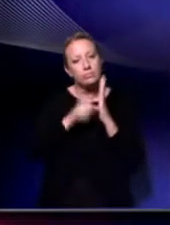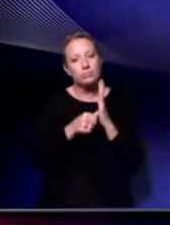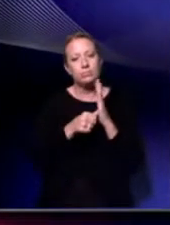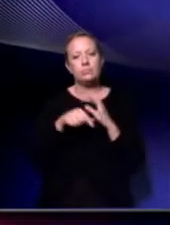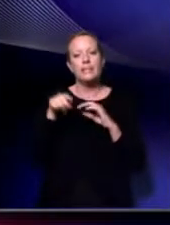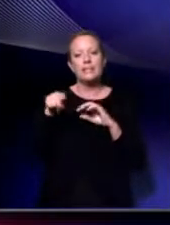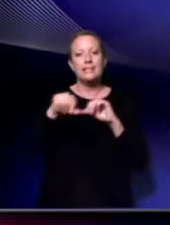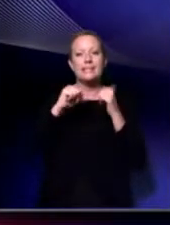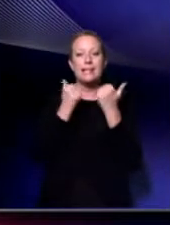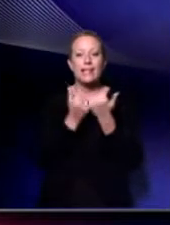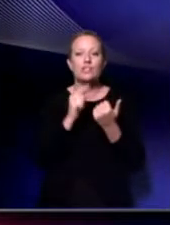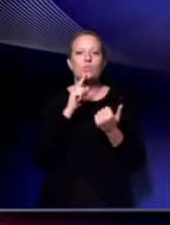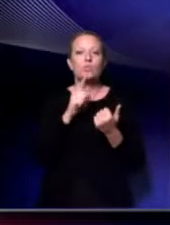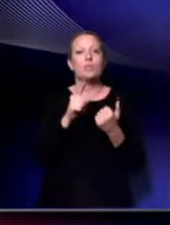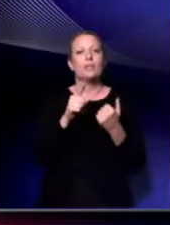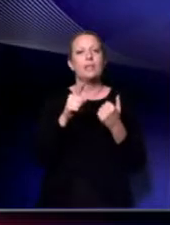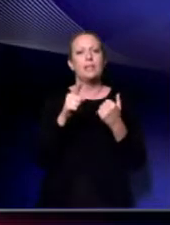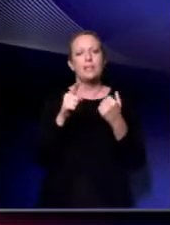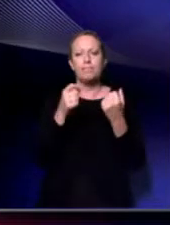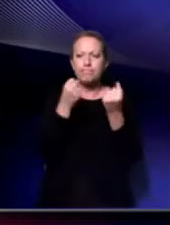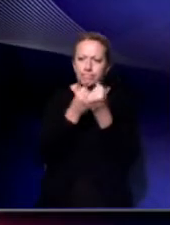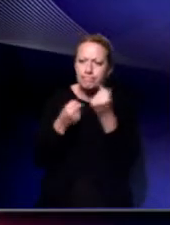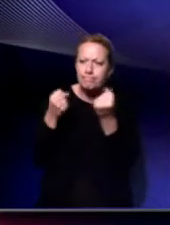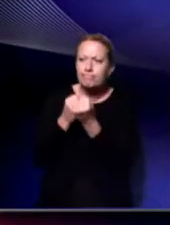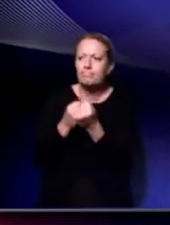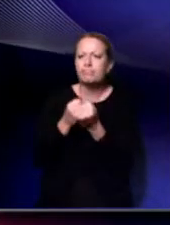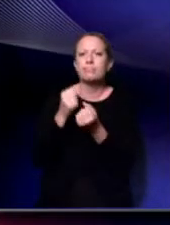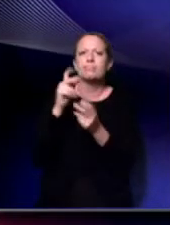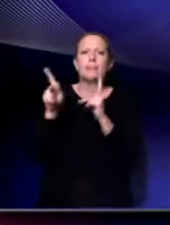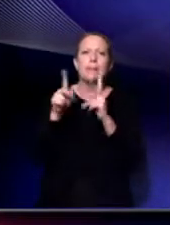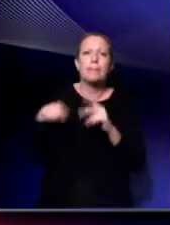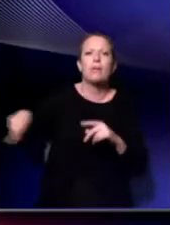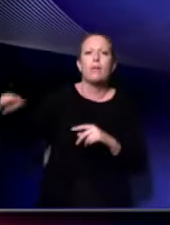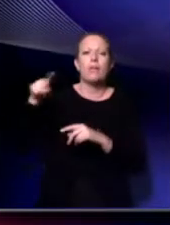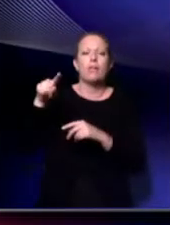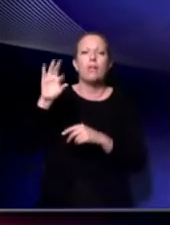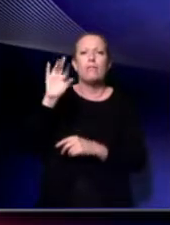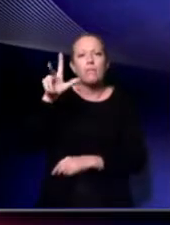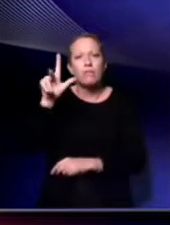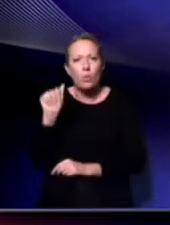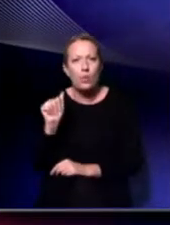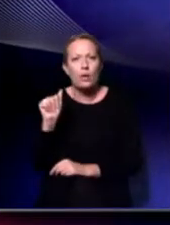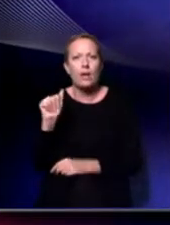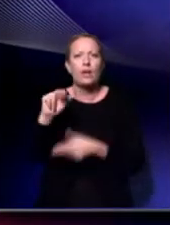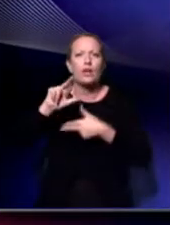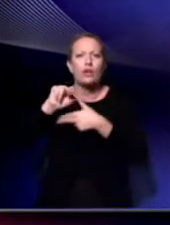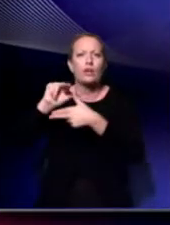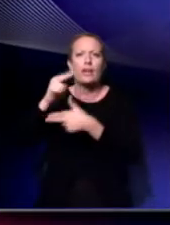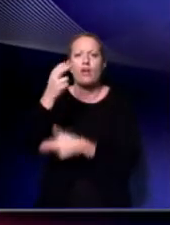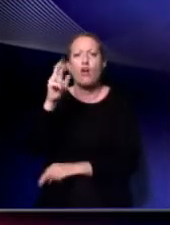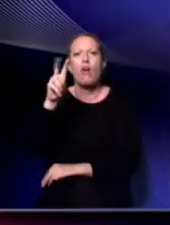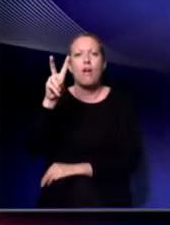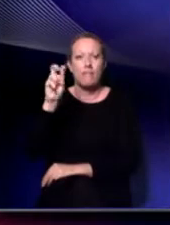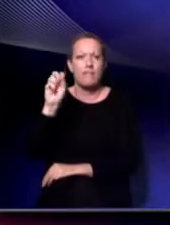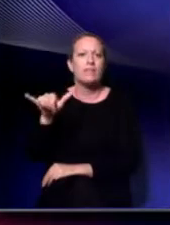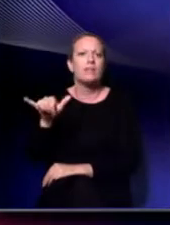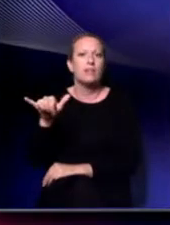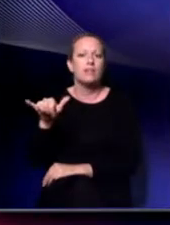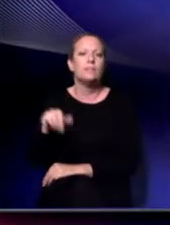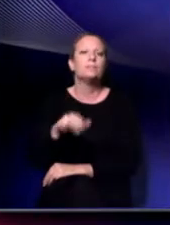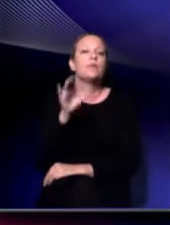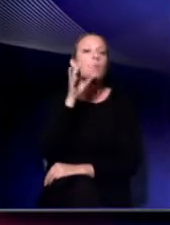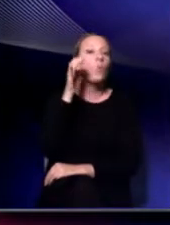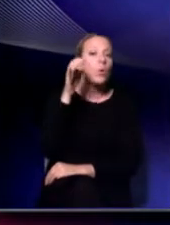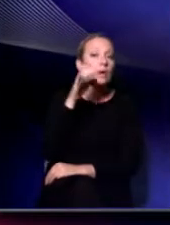Florida Hurricane Harvey relief. At PDSD, Principal Courtney Fritz put together a coalition of her staff